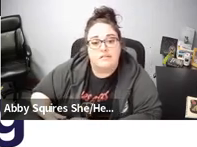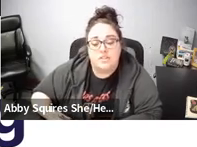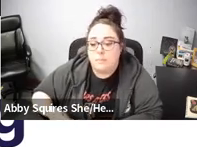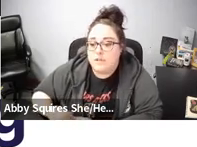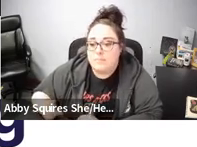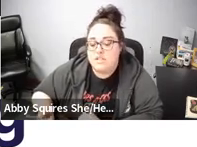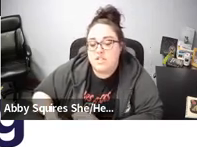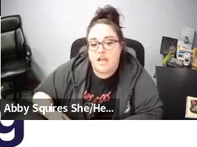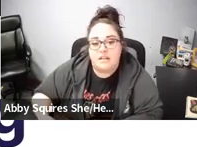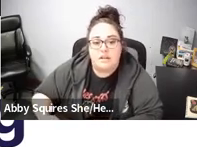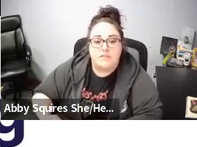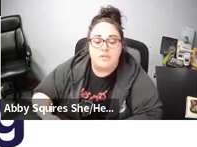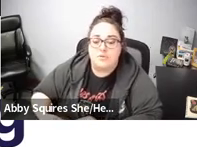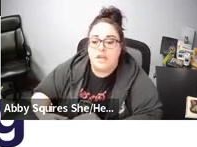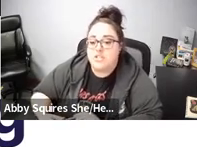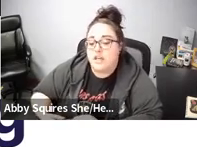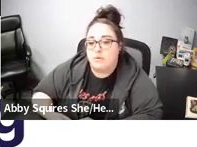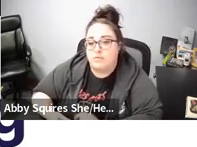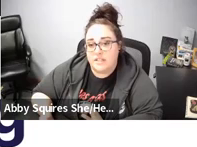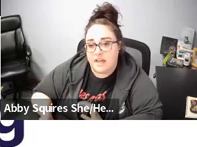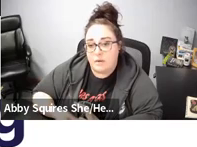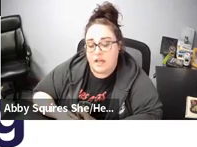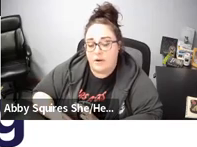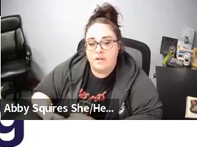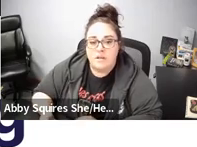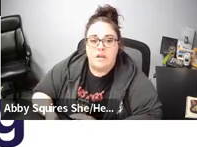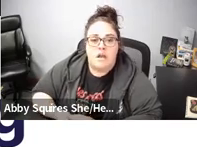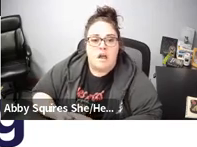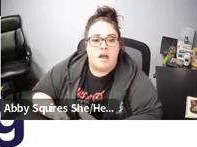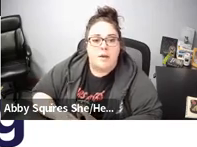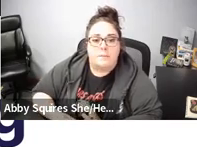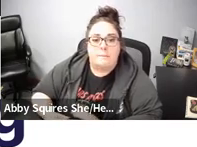can type in the chat. If you do, Ajane will read that out loud.